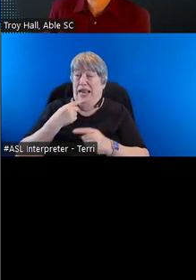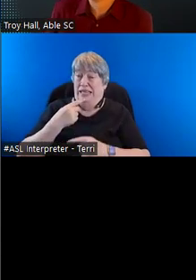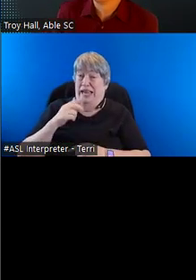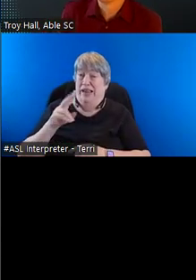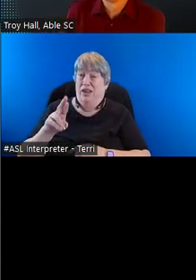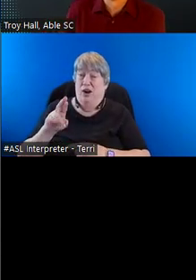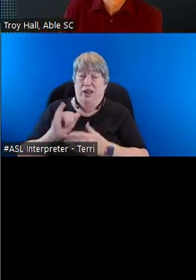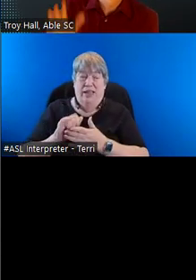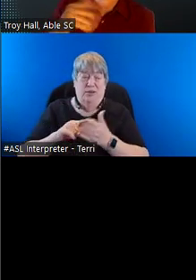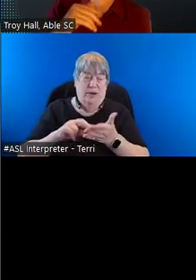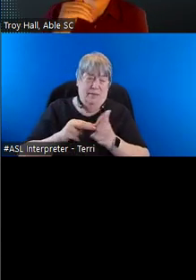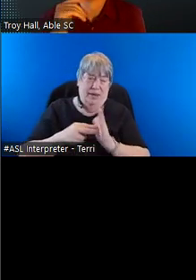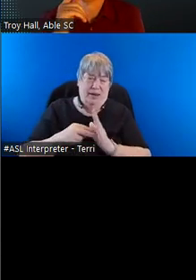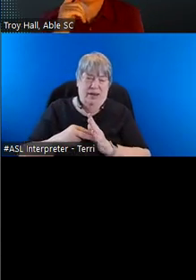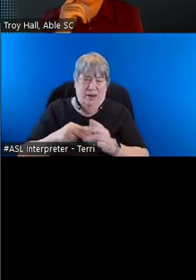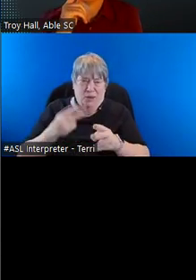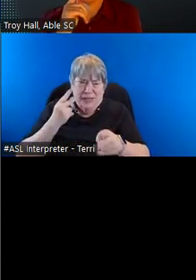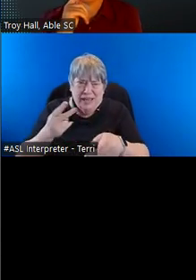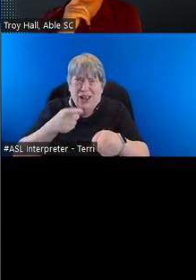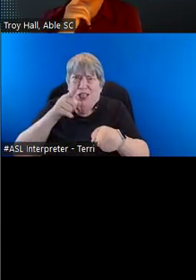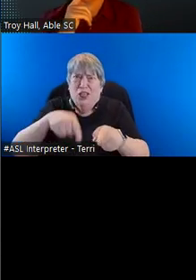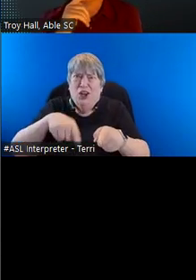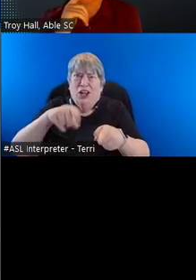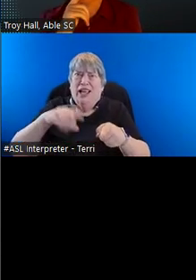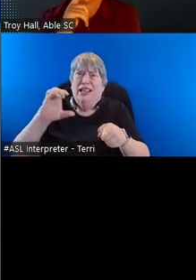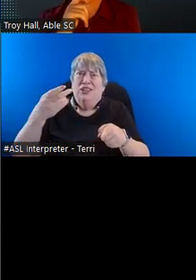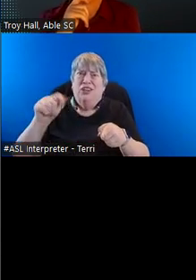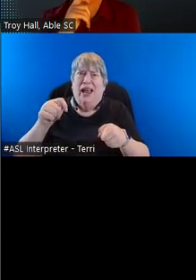Oh, see, it's so different everywhere.